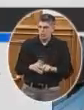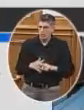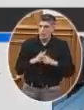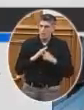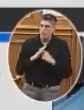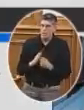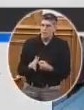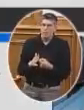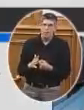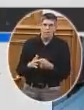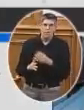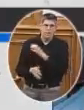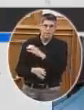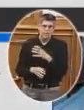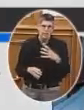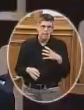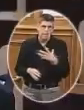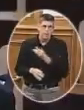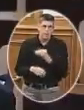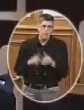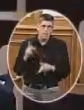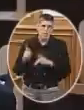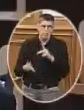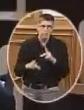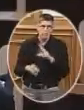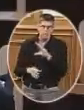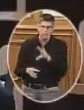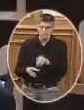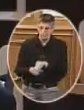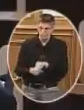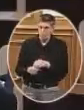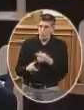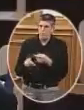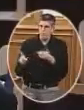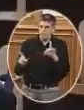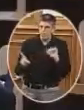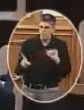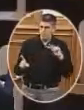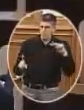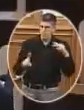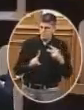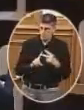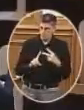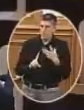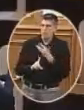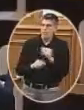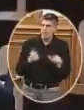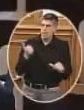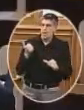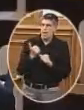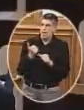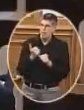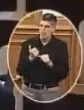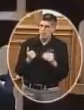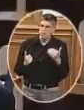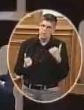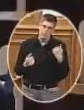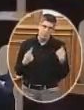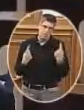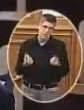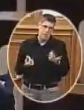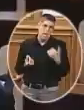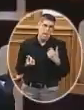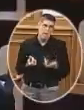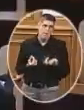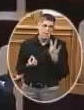the public's involvement in the People's Plan from a disability point of view and advocacy. We had 3 meetings at the Physical